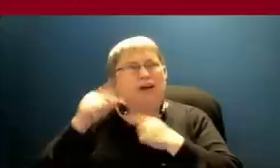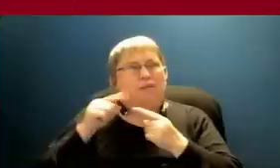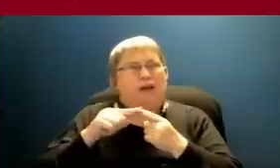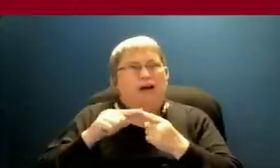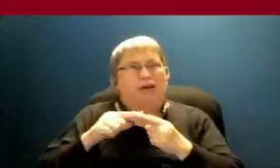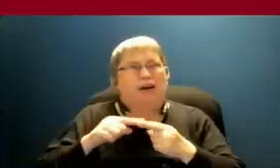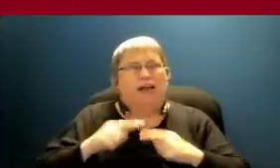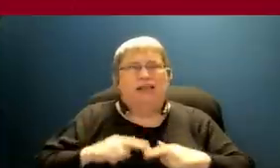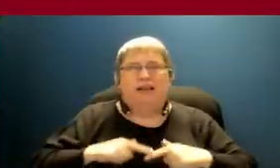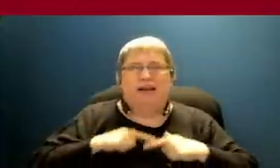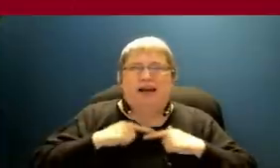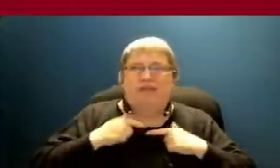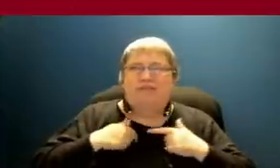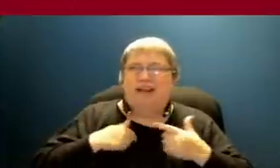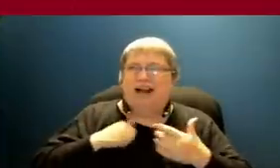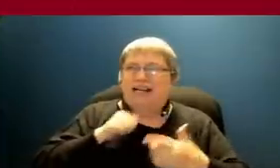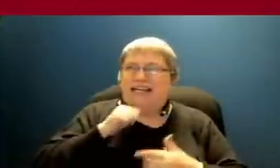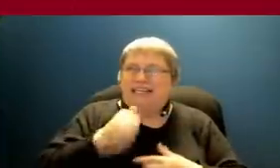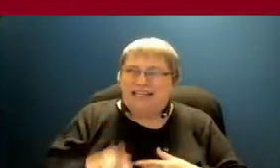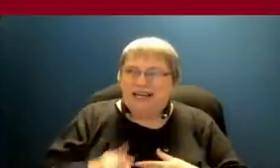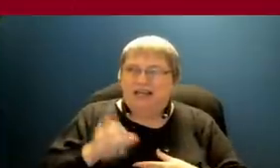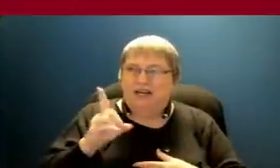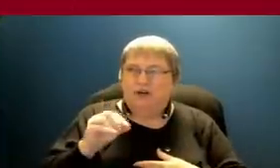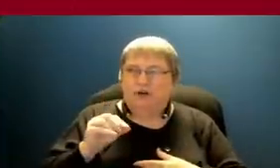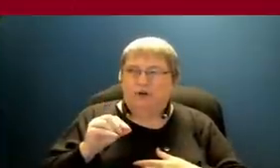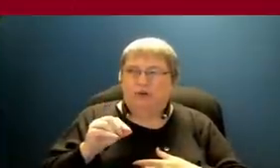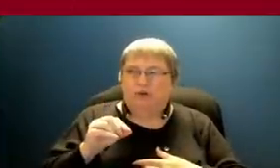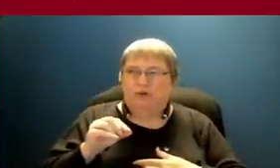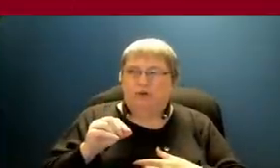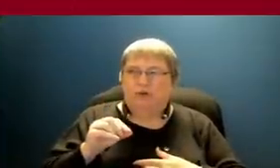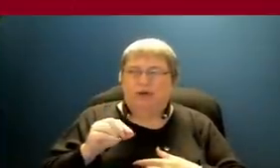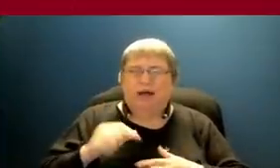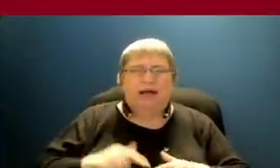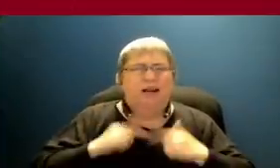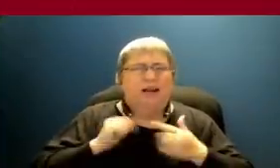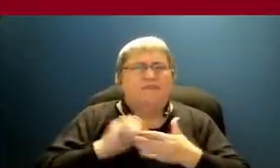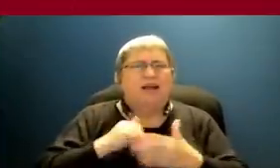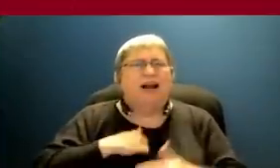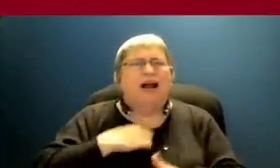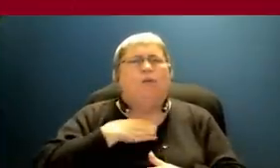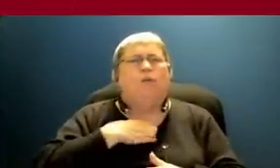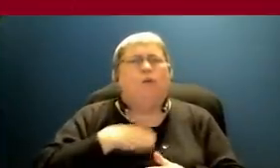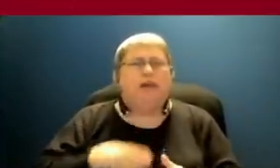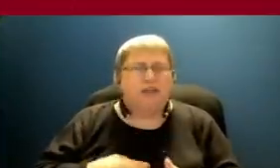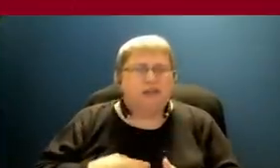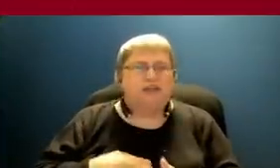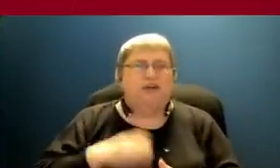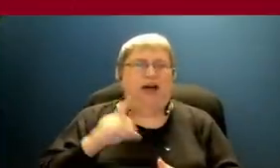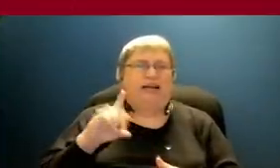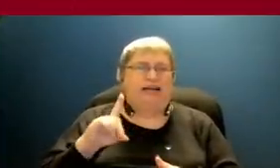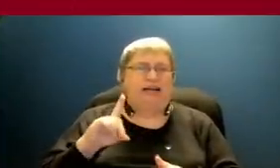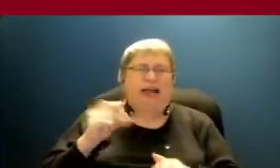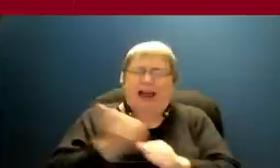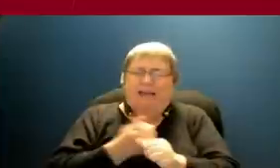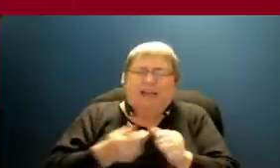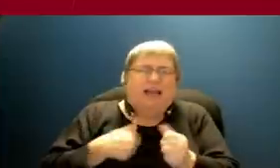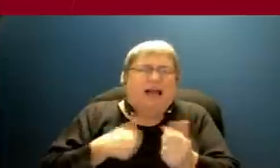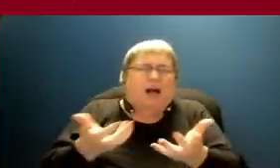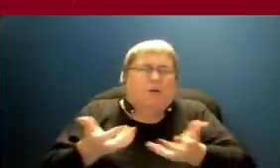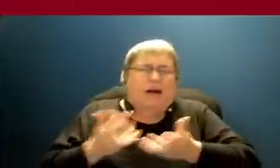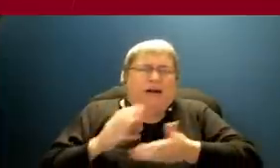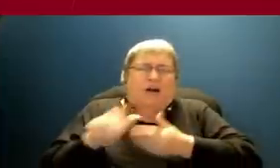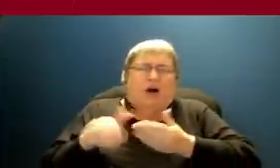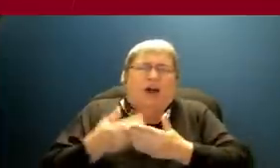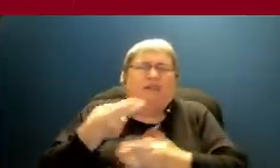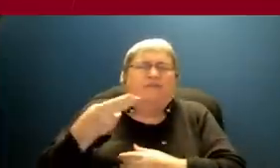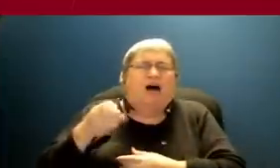lived. It was the life that I wish I had lived. It was all the things I wanted to do, all the hobbies that I didn't